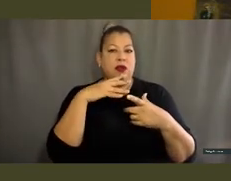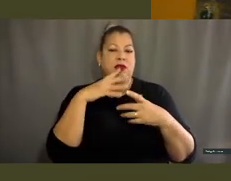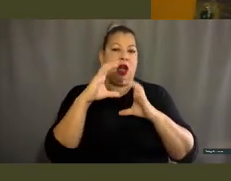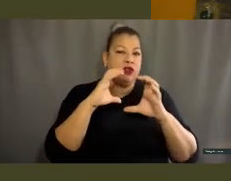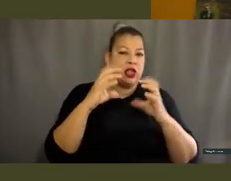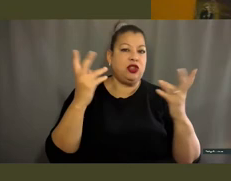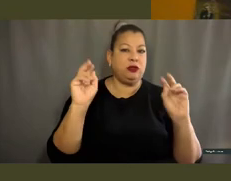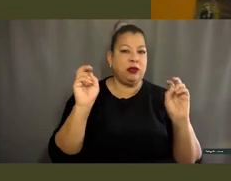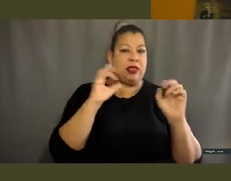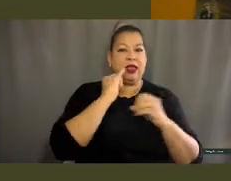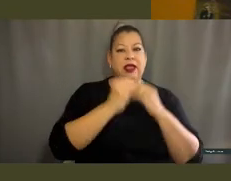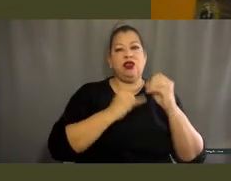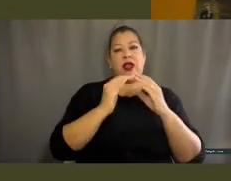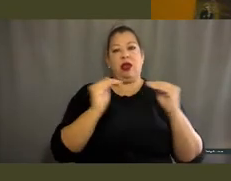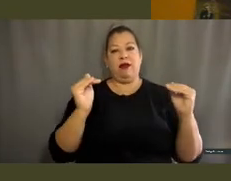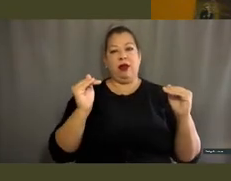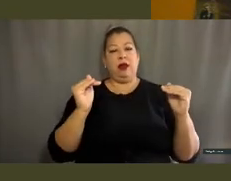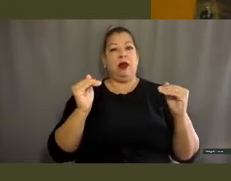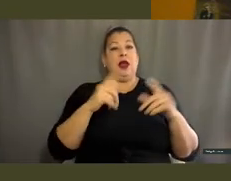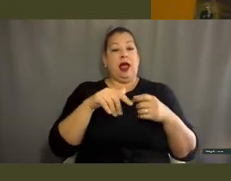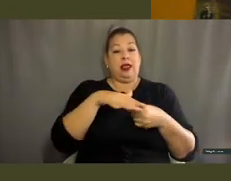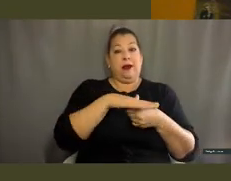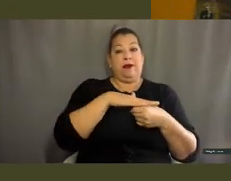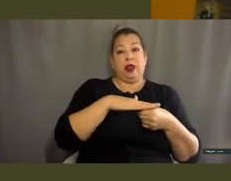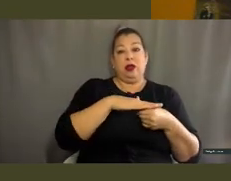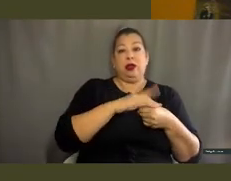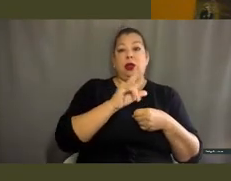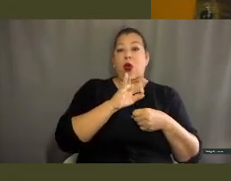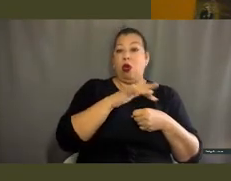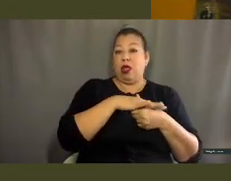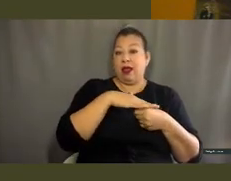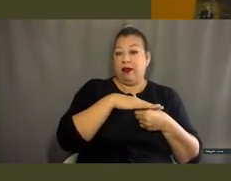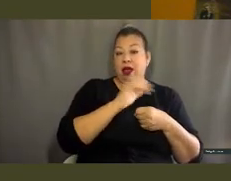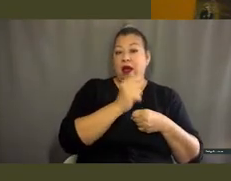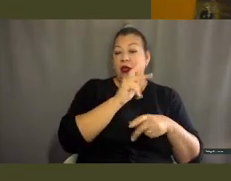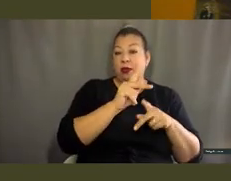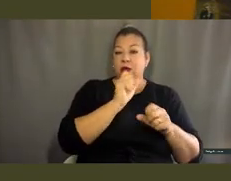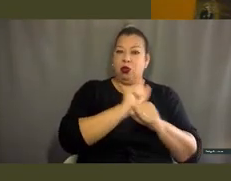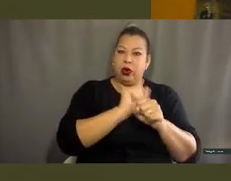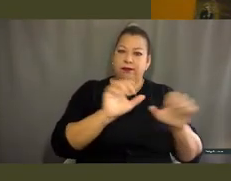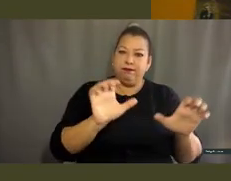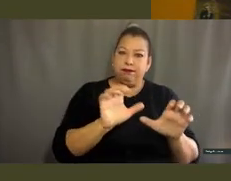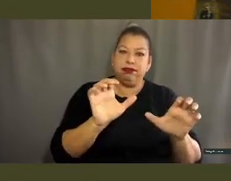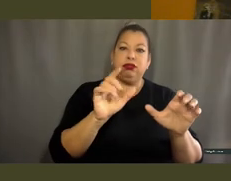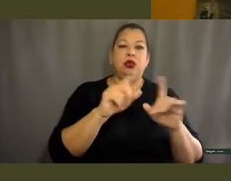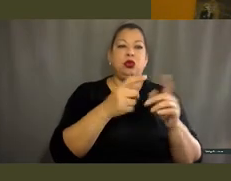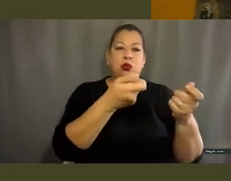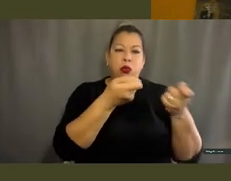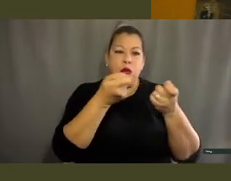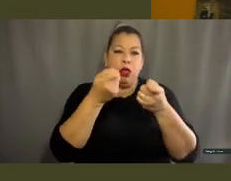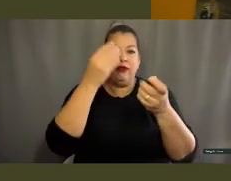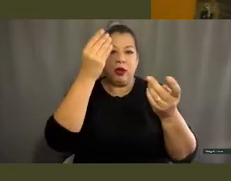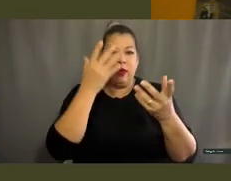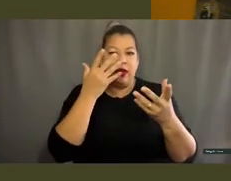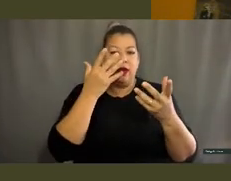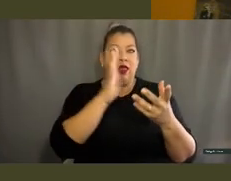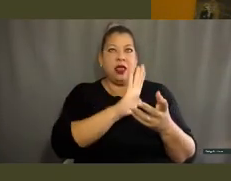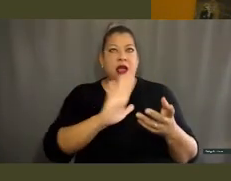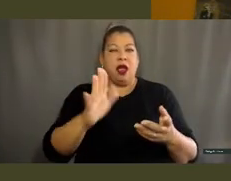level. I can speak to that. At the local level, of course, there's other people working very strongly to bring that in knowledge